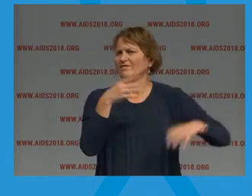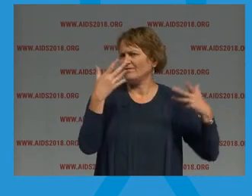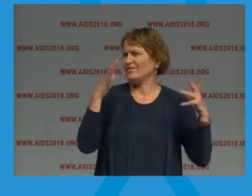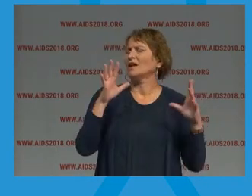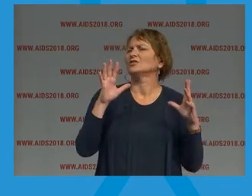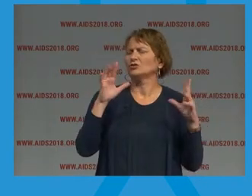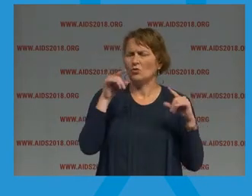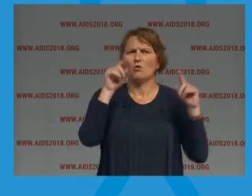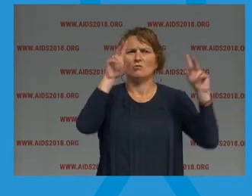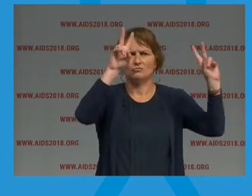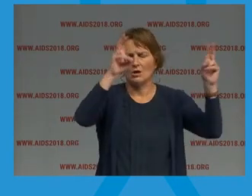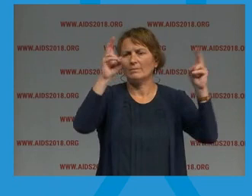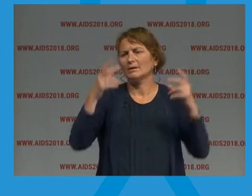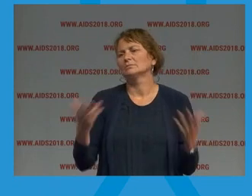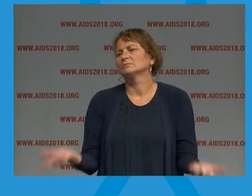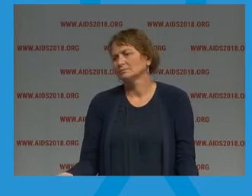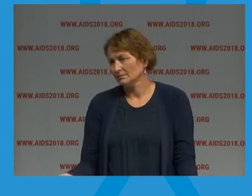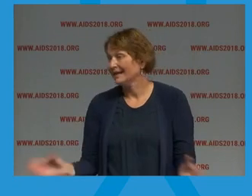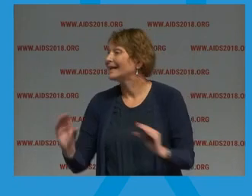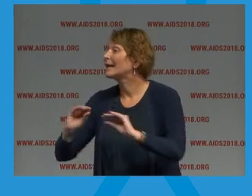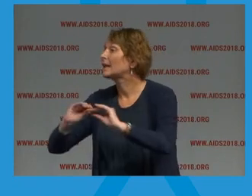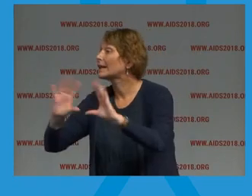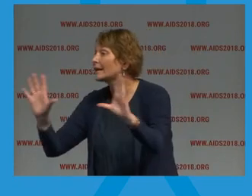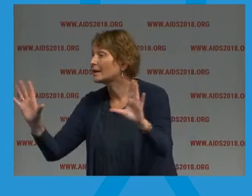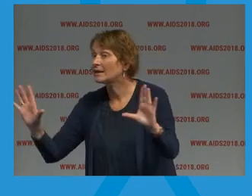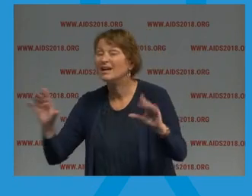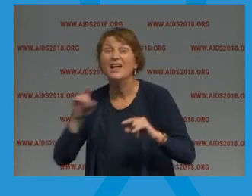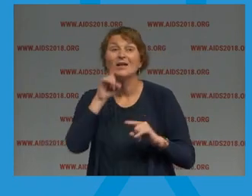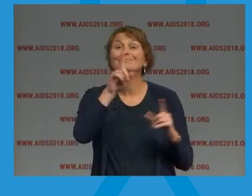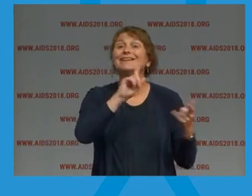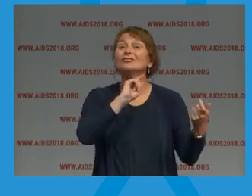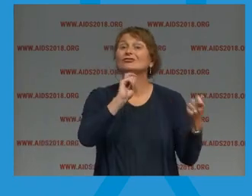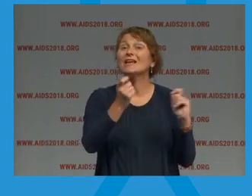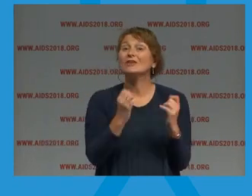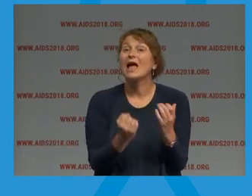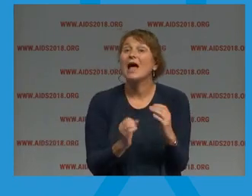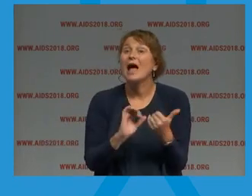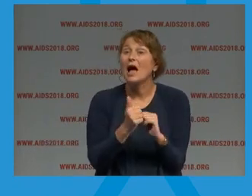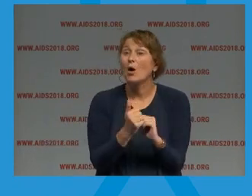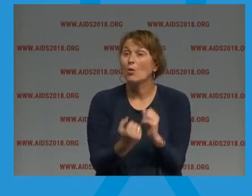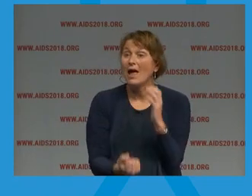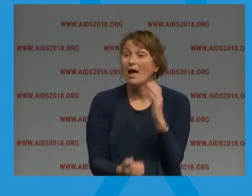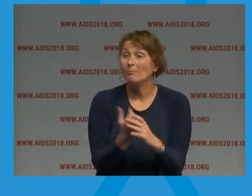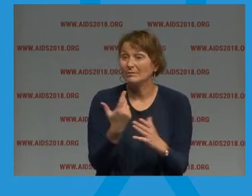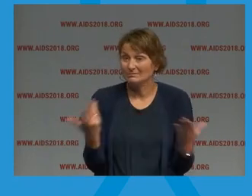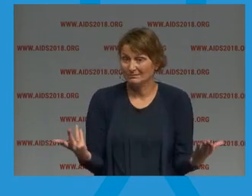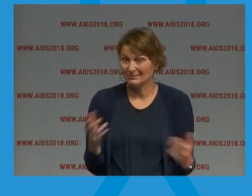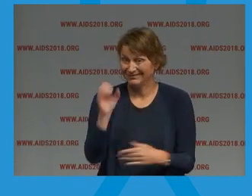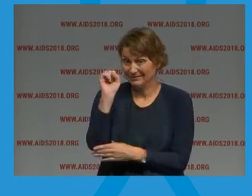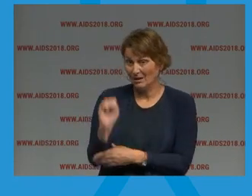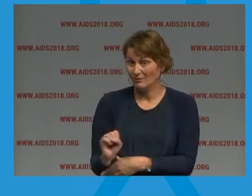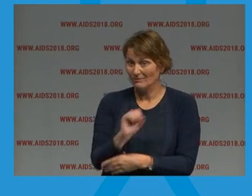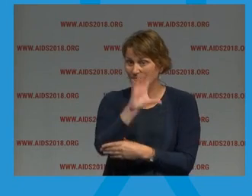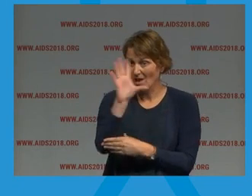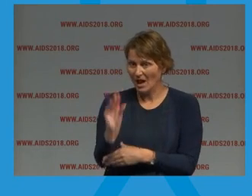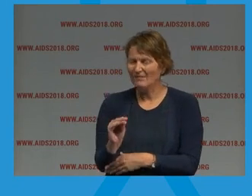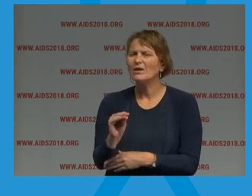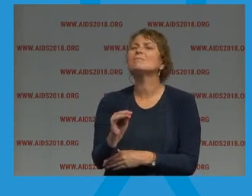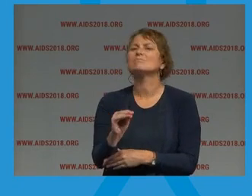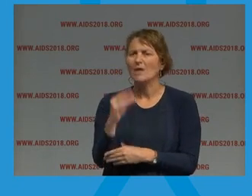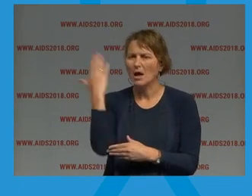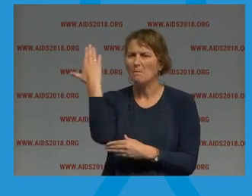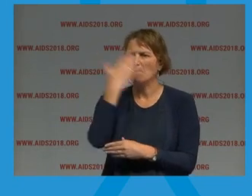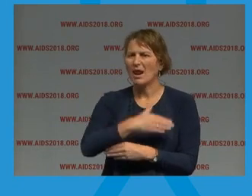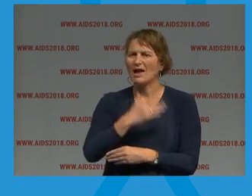on this issue. Let's be really clear here that change happened in South Africa because of black women like